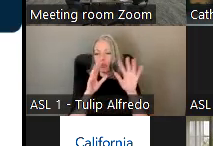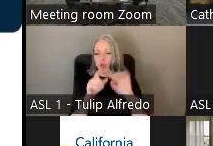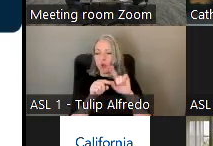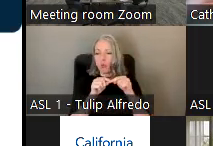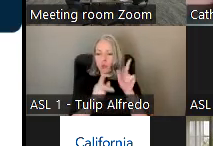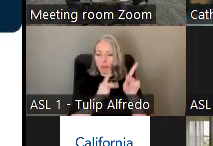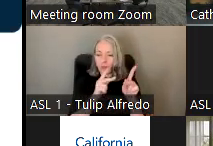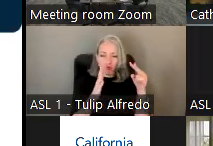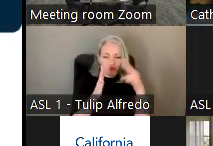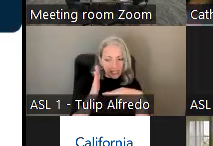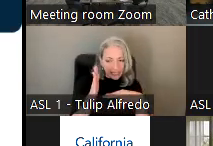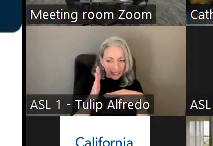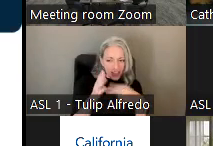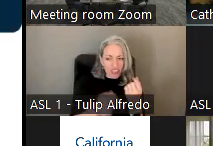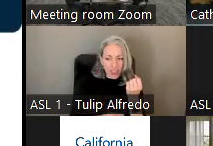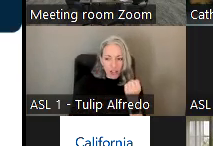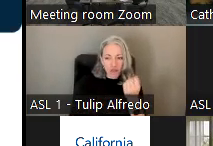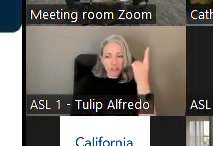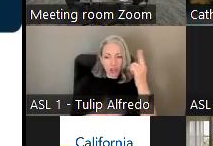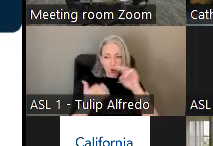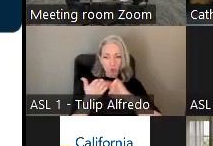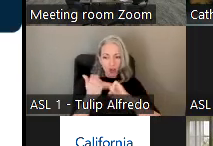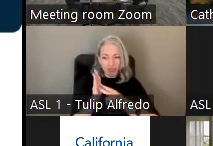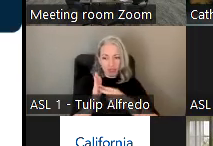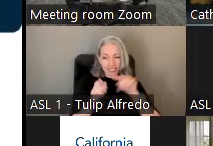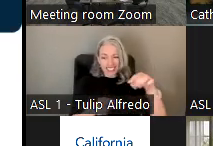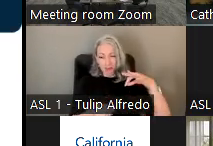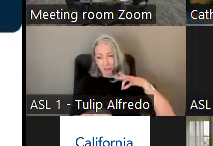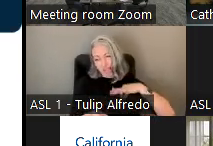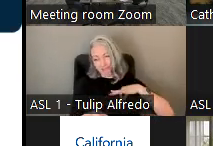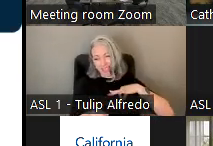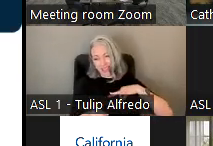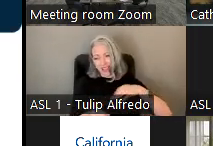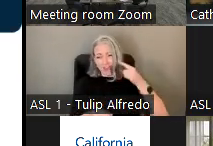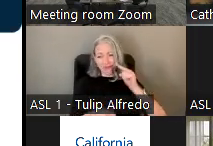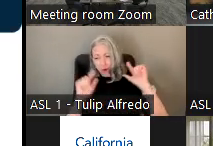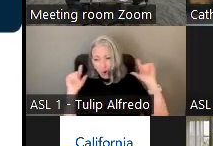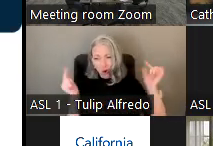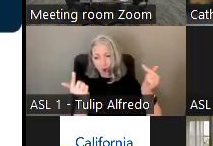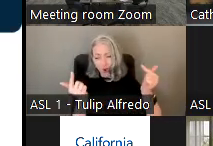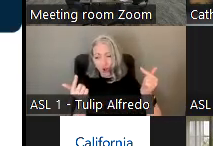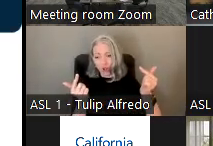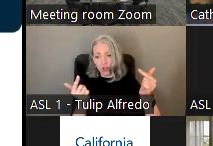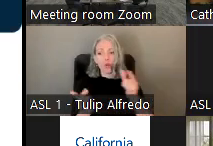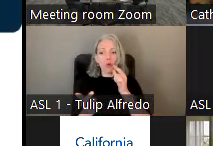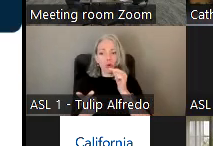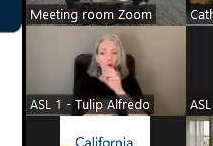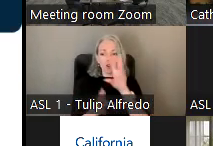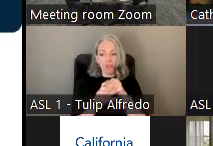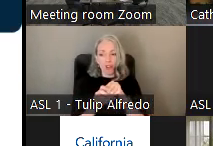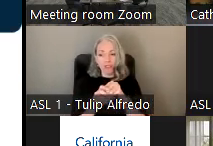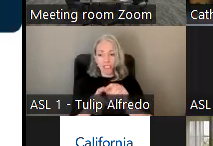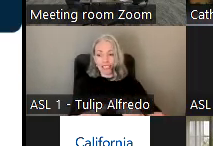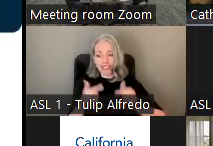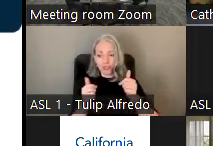that this is a benefit that would be available to all Californians, either through a payroll system, or